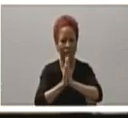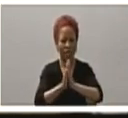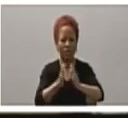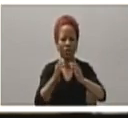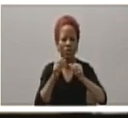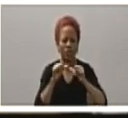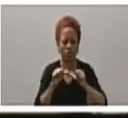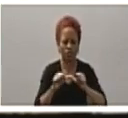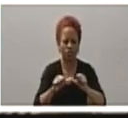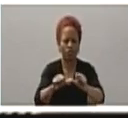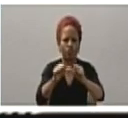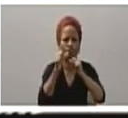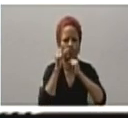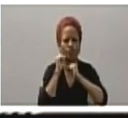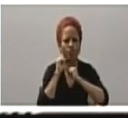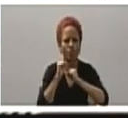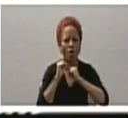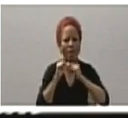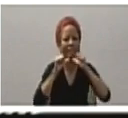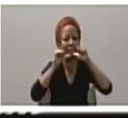strongly,